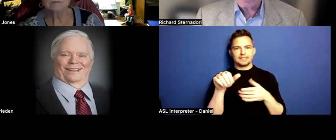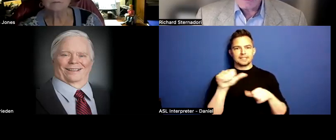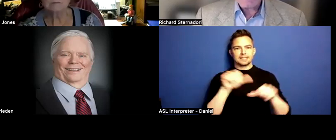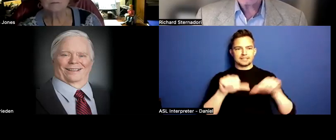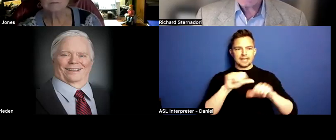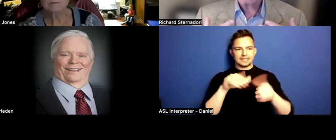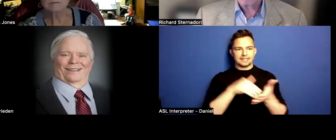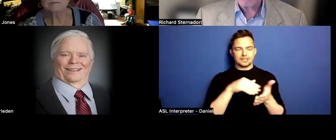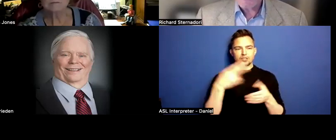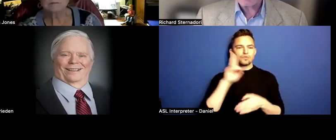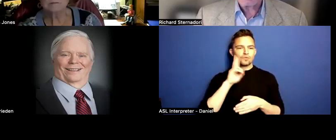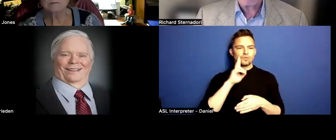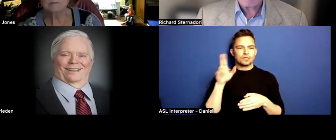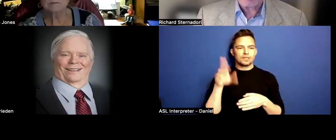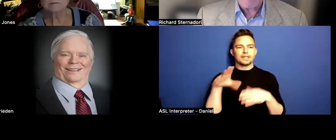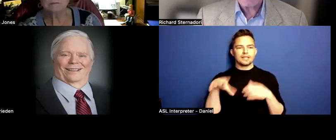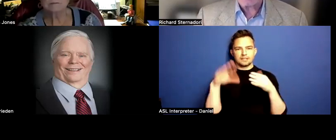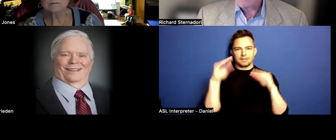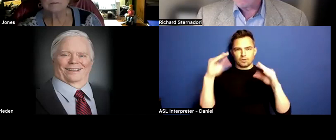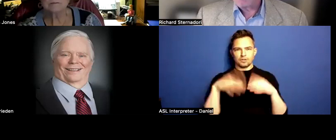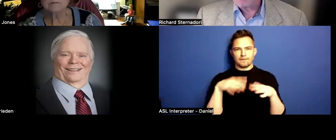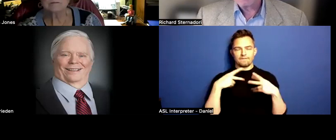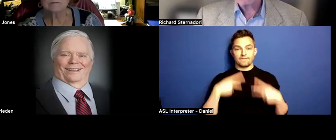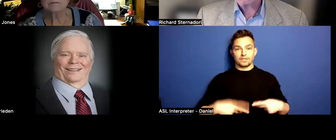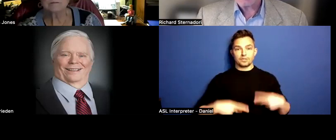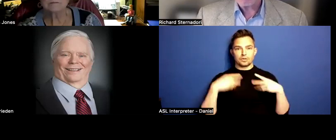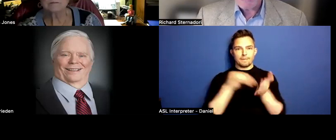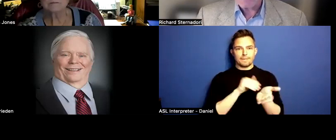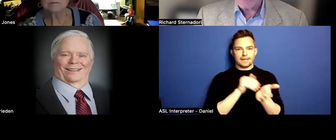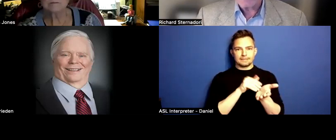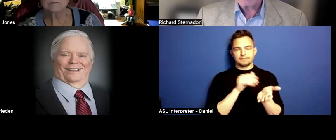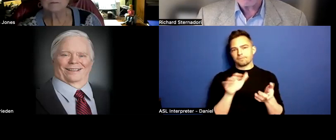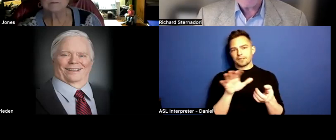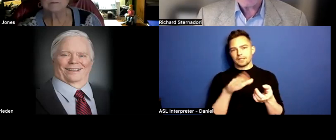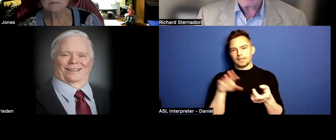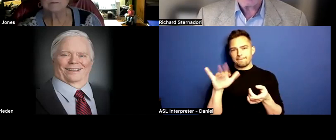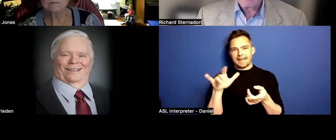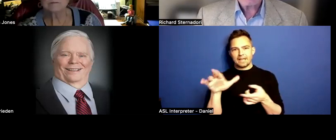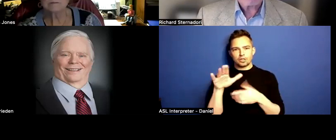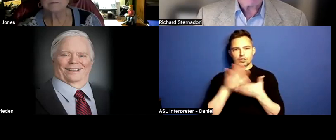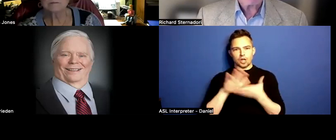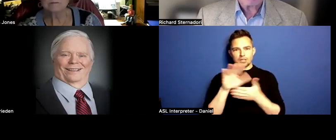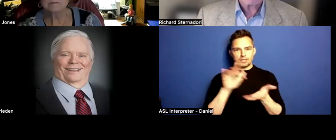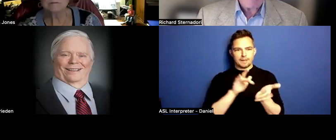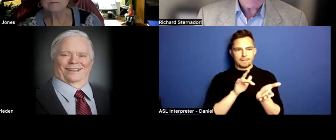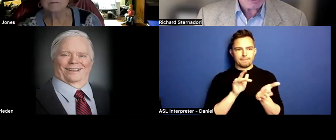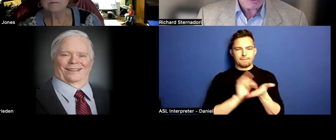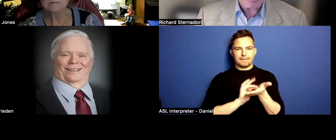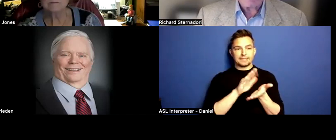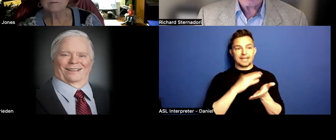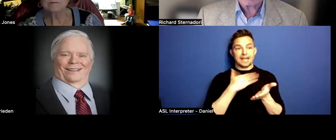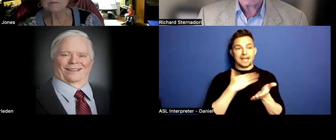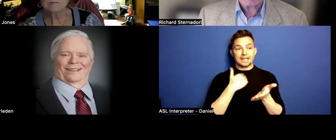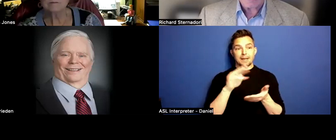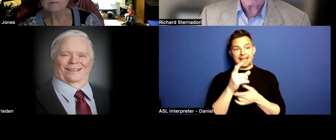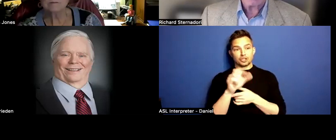Houston. He is an adjunct professor of physical medicine and rehabilitation at Baylor College of Medicine. Mr. Frieden holds a master's degree